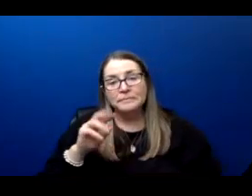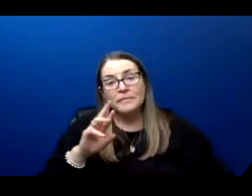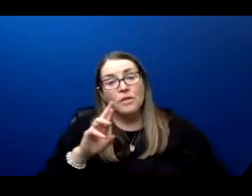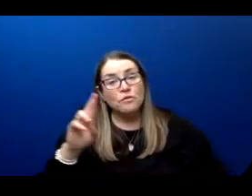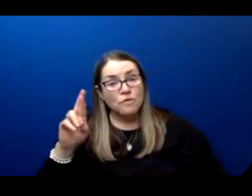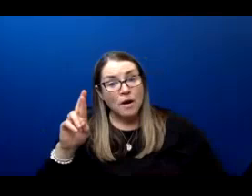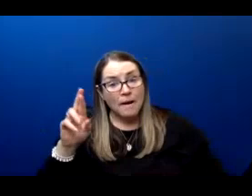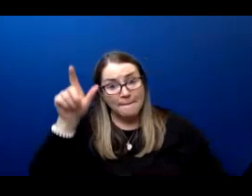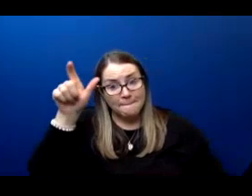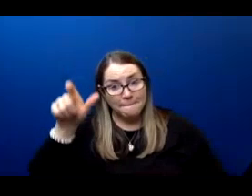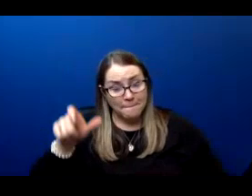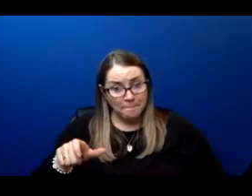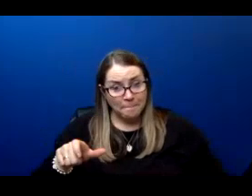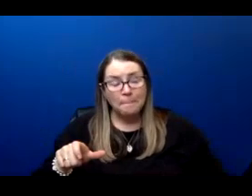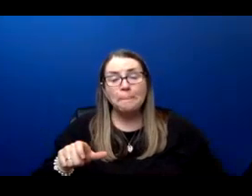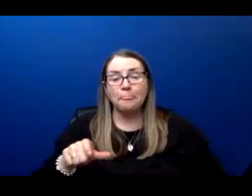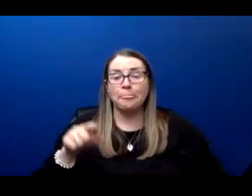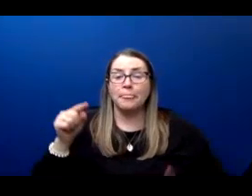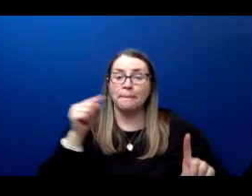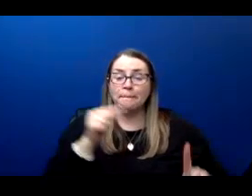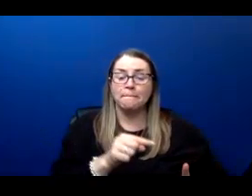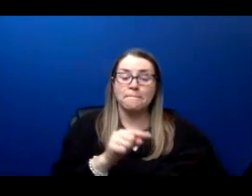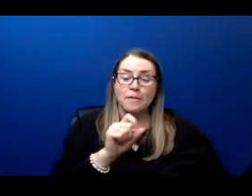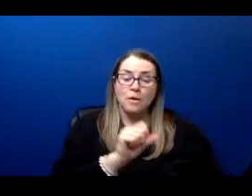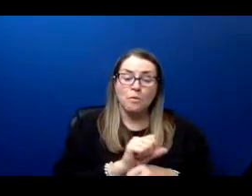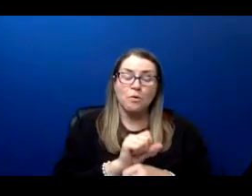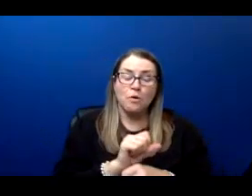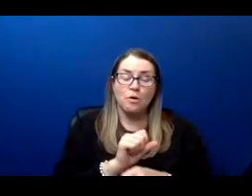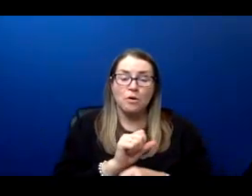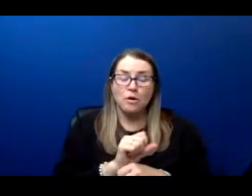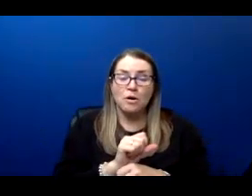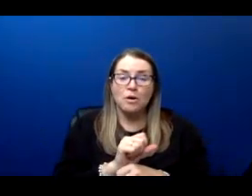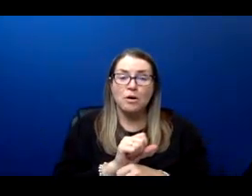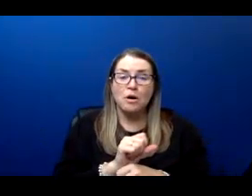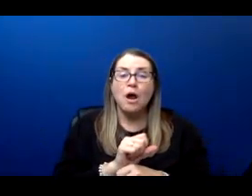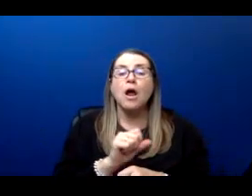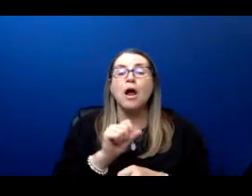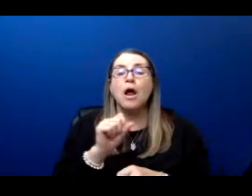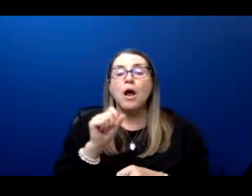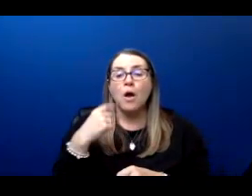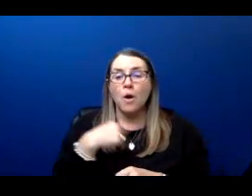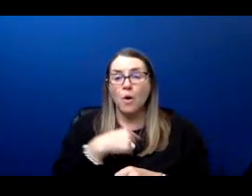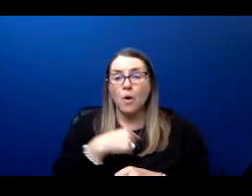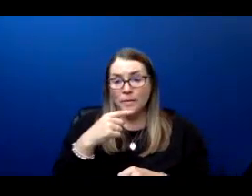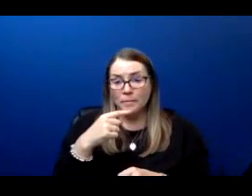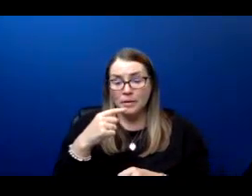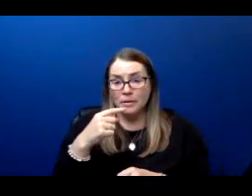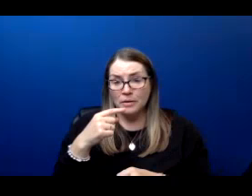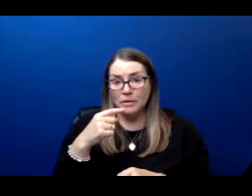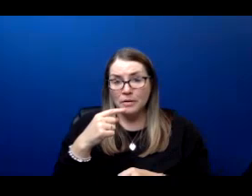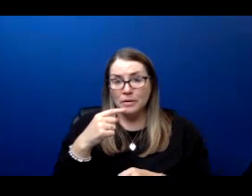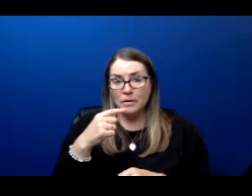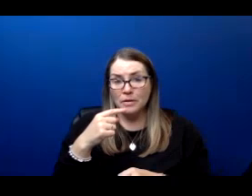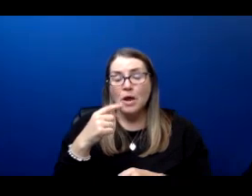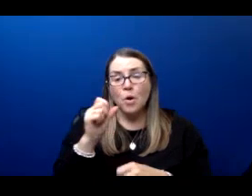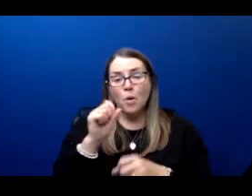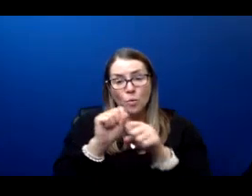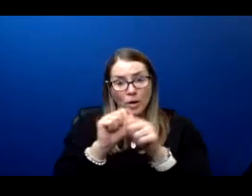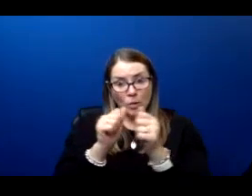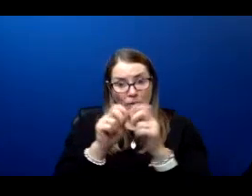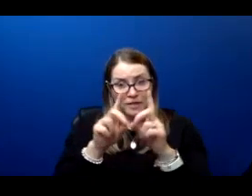that harkening back to the work under clinical trial activities, we've been very demonstratively working with the Department